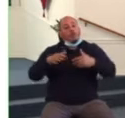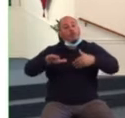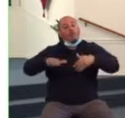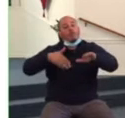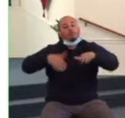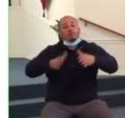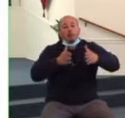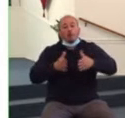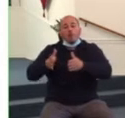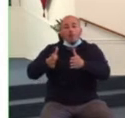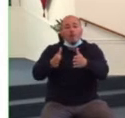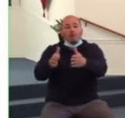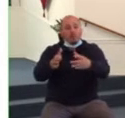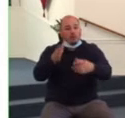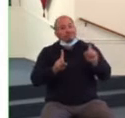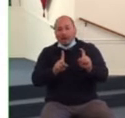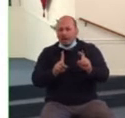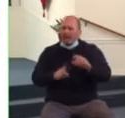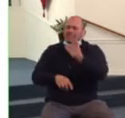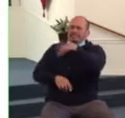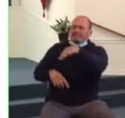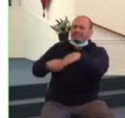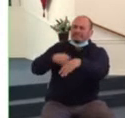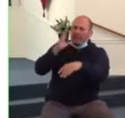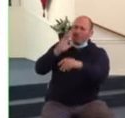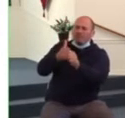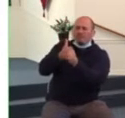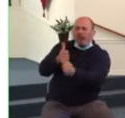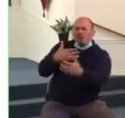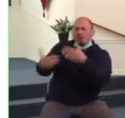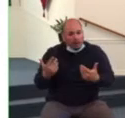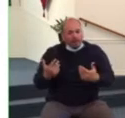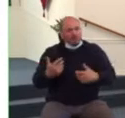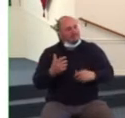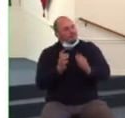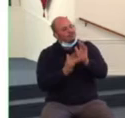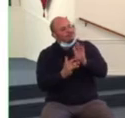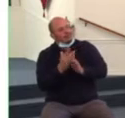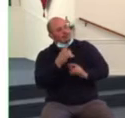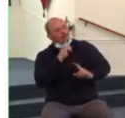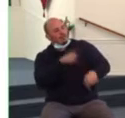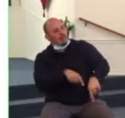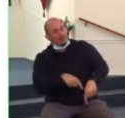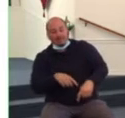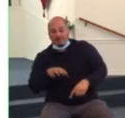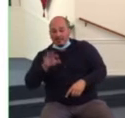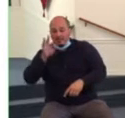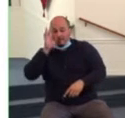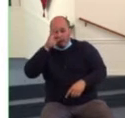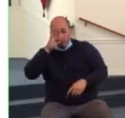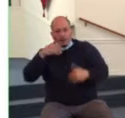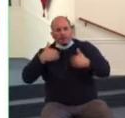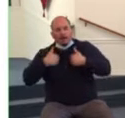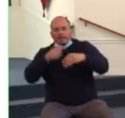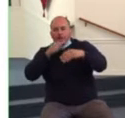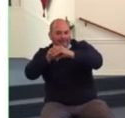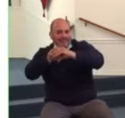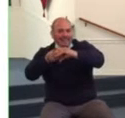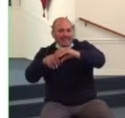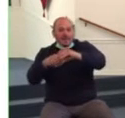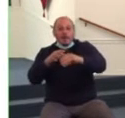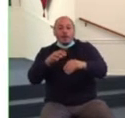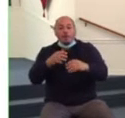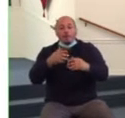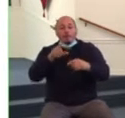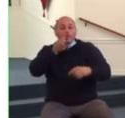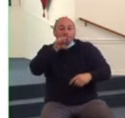go." Jesus replied, "Foxes have dens and birds have nests, but the Son of Man has